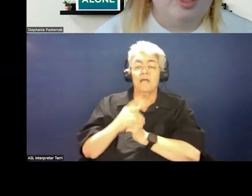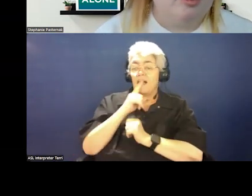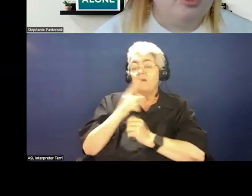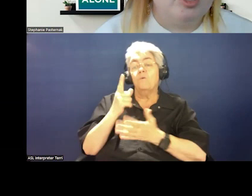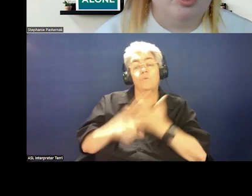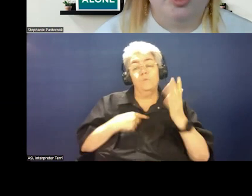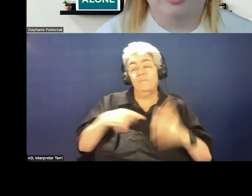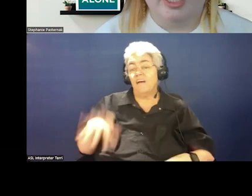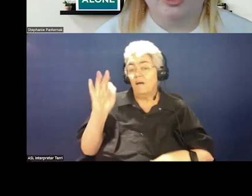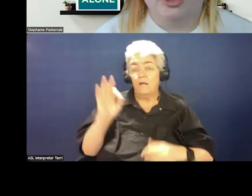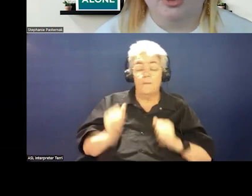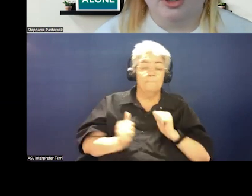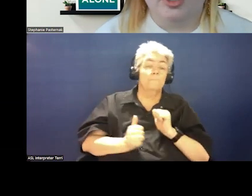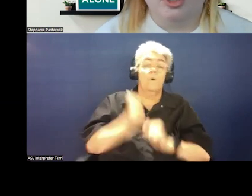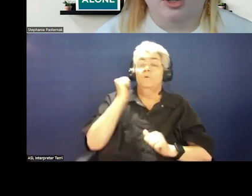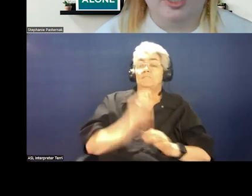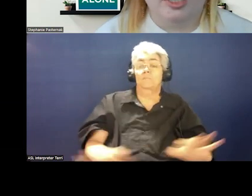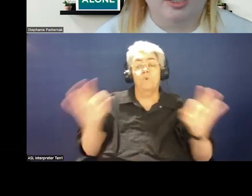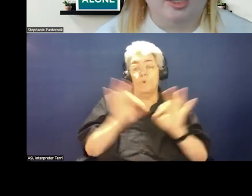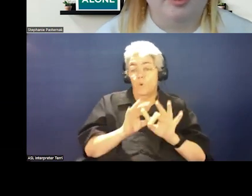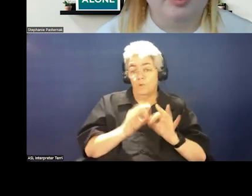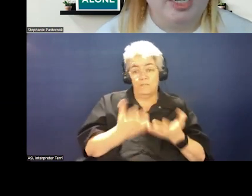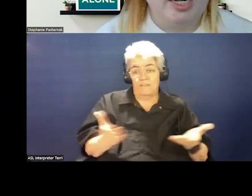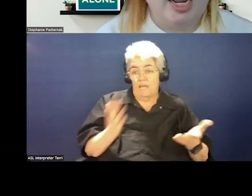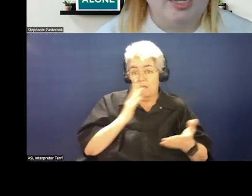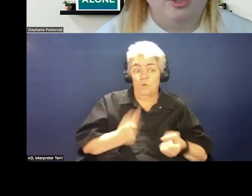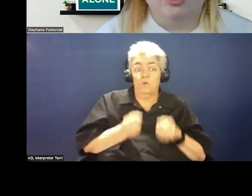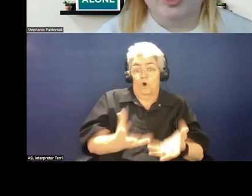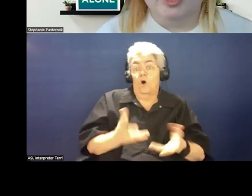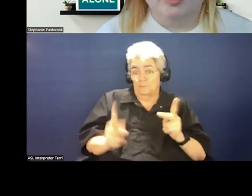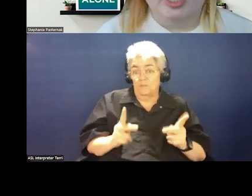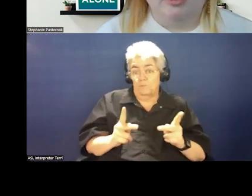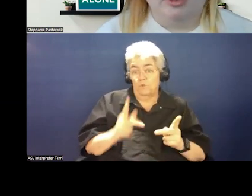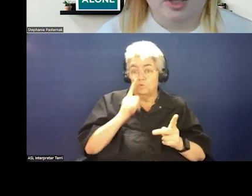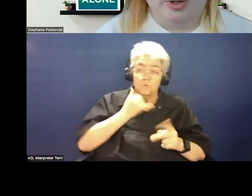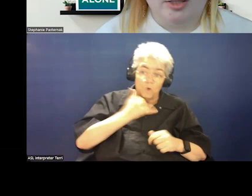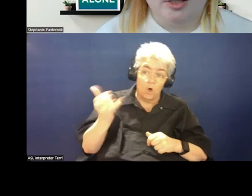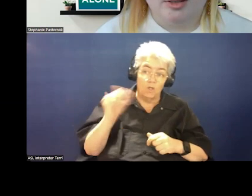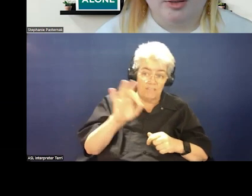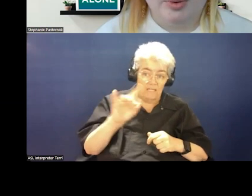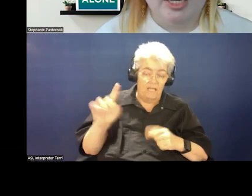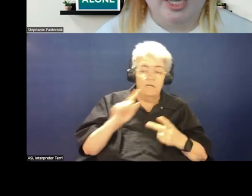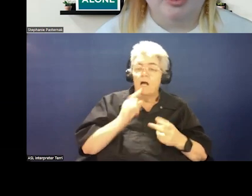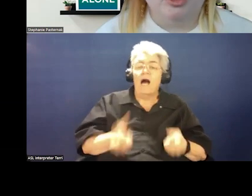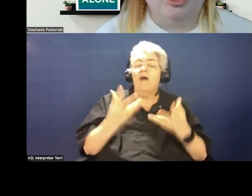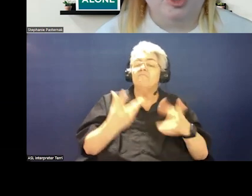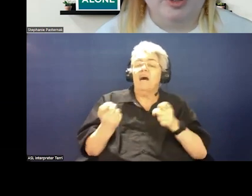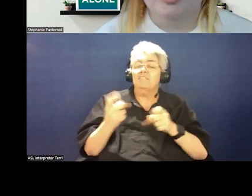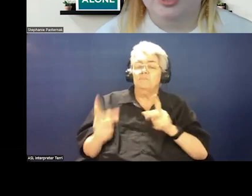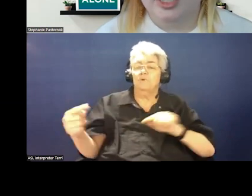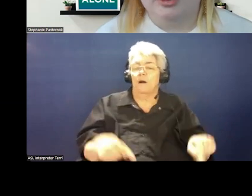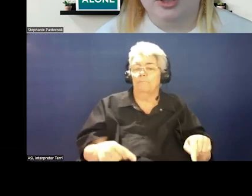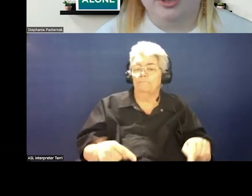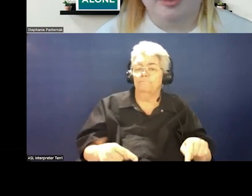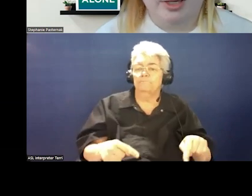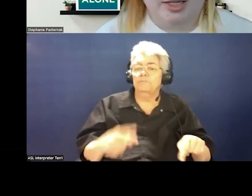that the most important factor to encourage calling 988 was the speed of the response, being able to speak